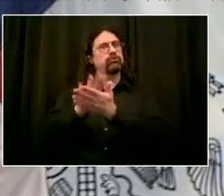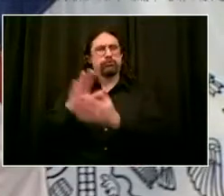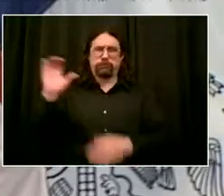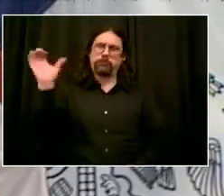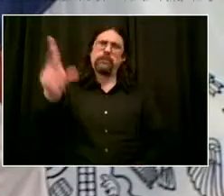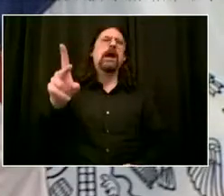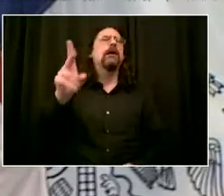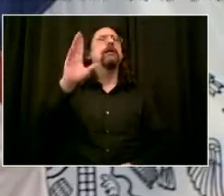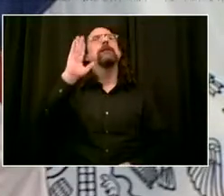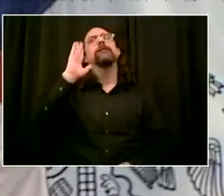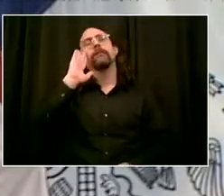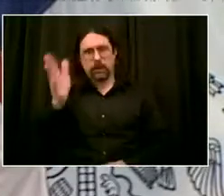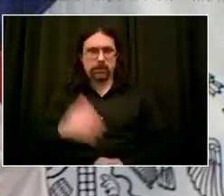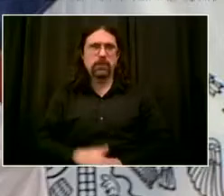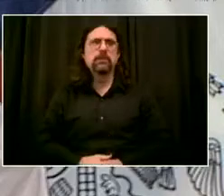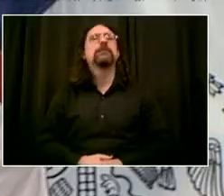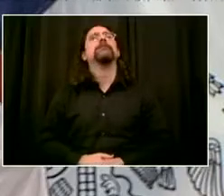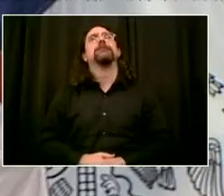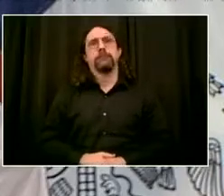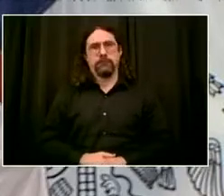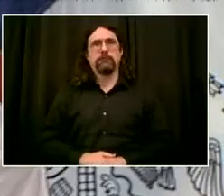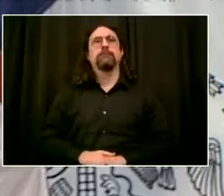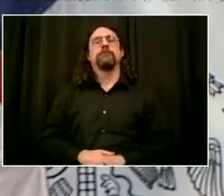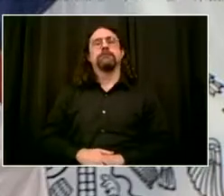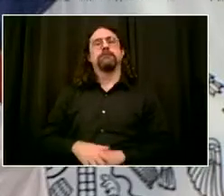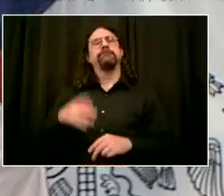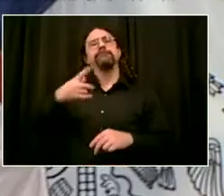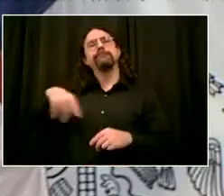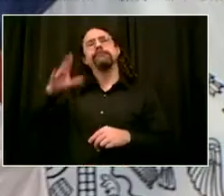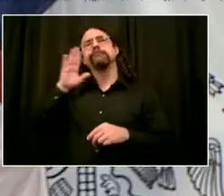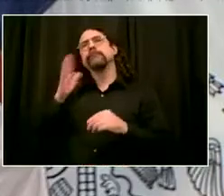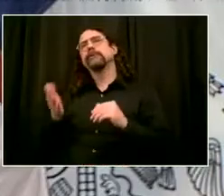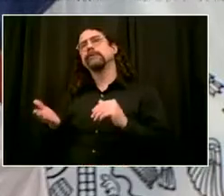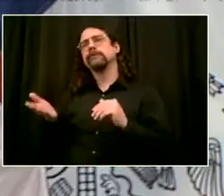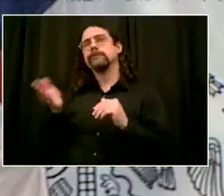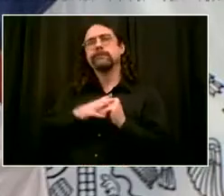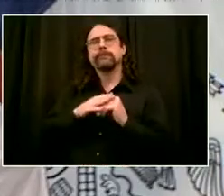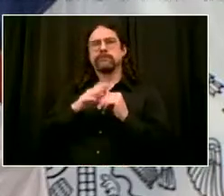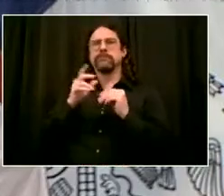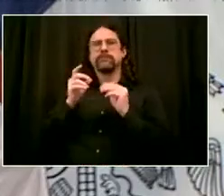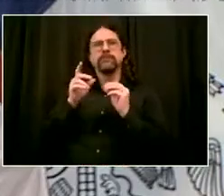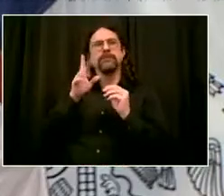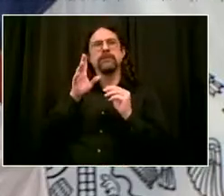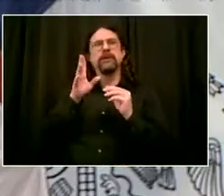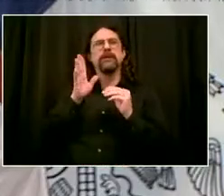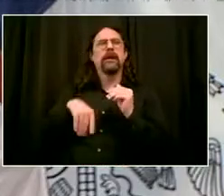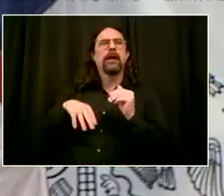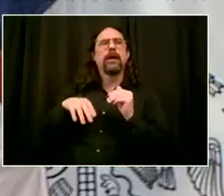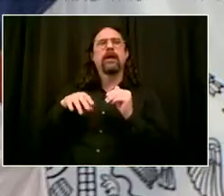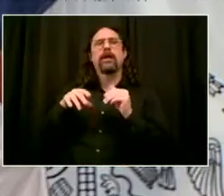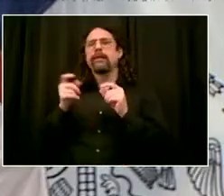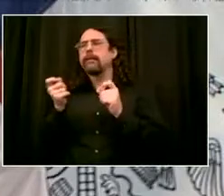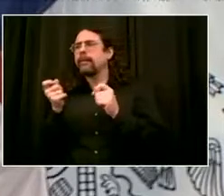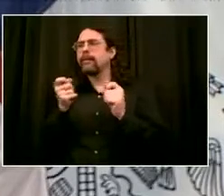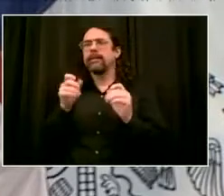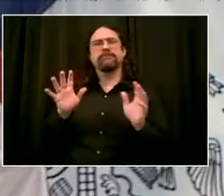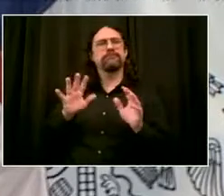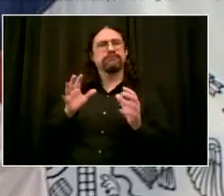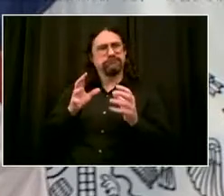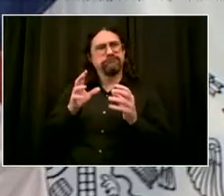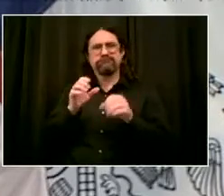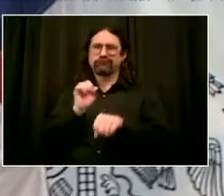done it will be done and then in the months ahead we'll be able to do so much more as we start to feel the effects of a